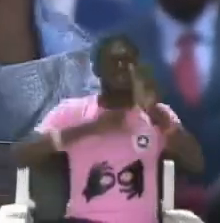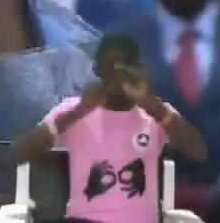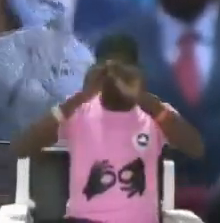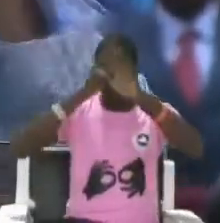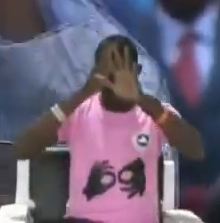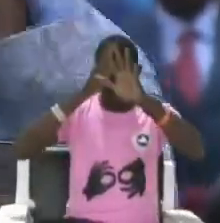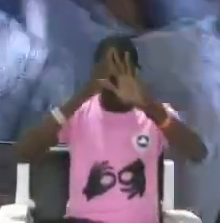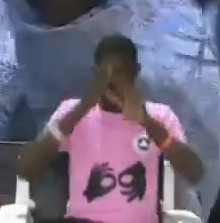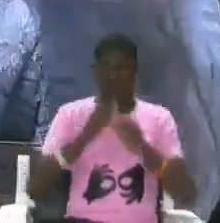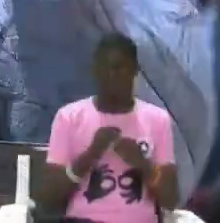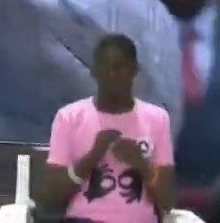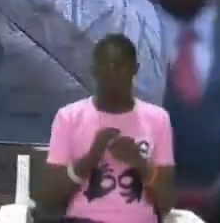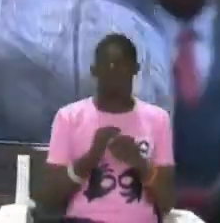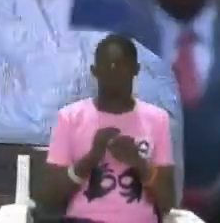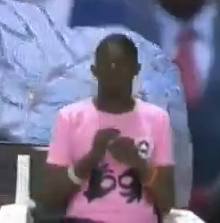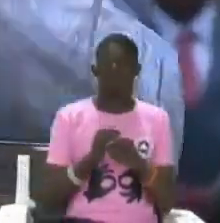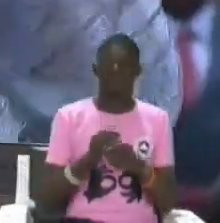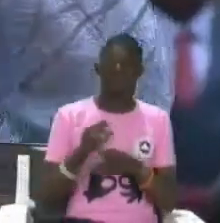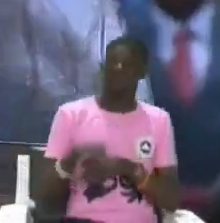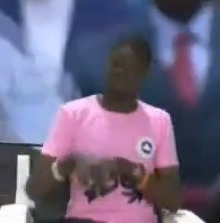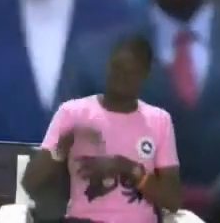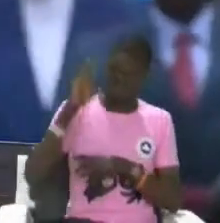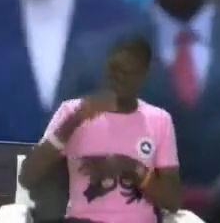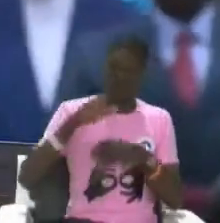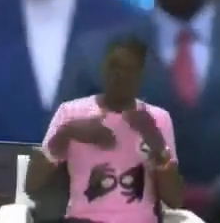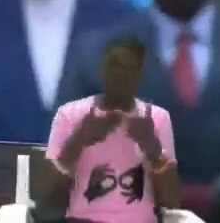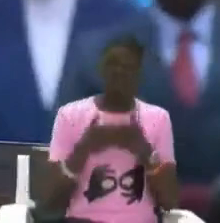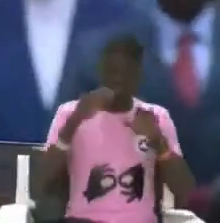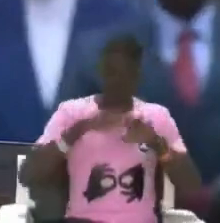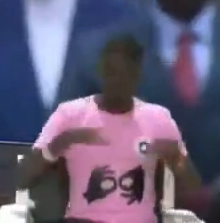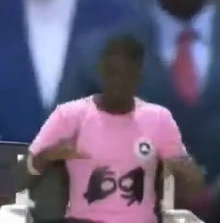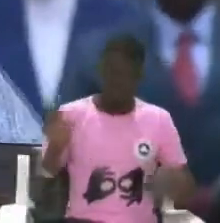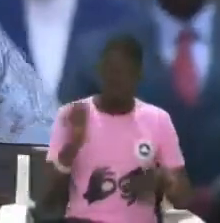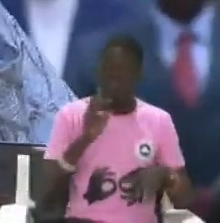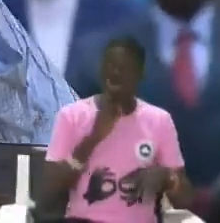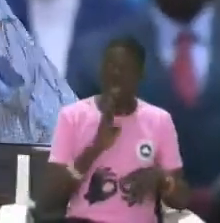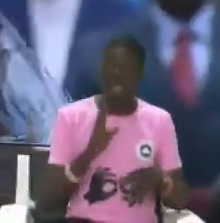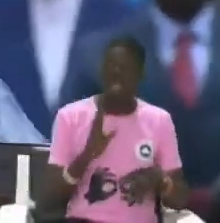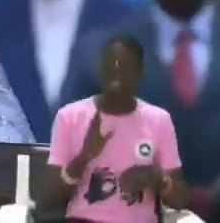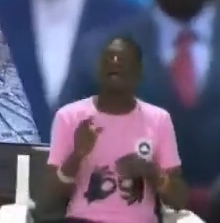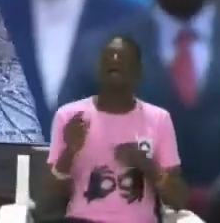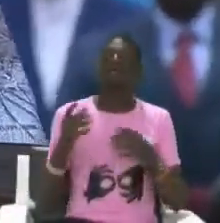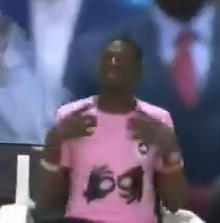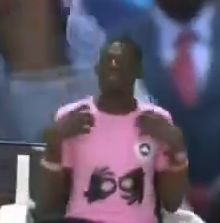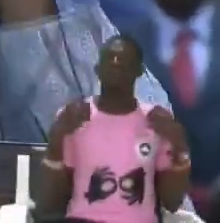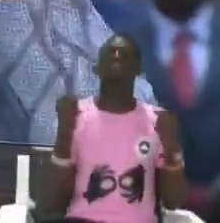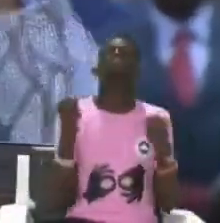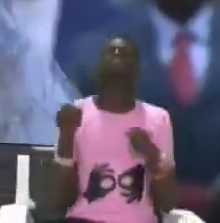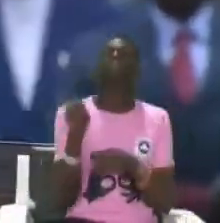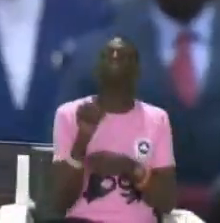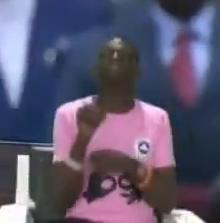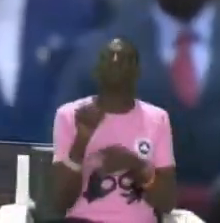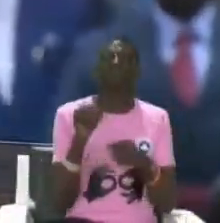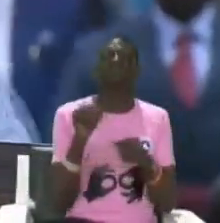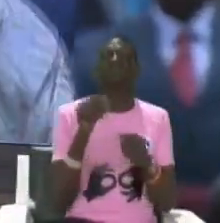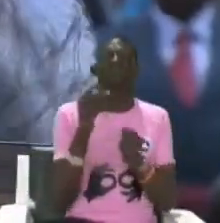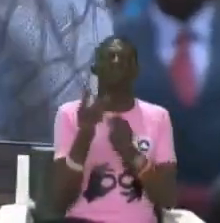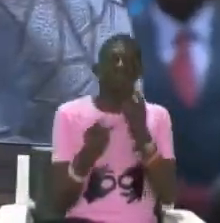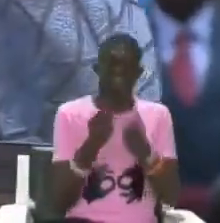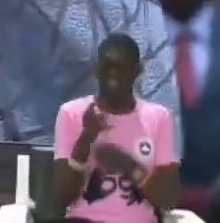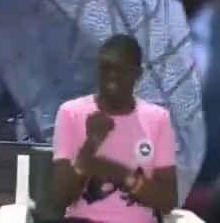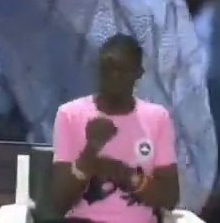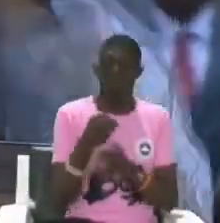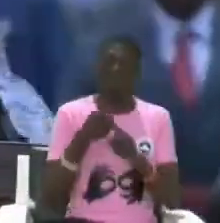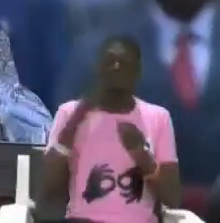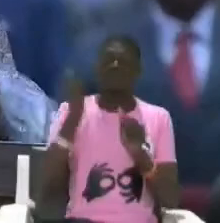look, come and find out all these children all over the places where they are. And Lord, please heal them. Deliver them from every form